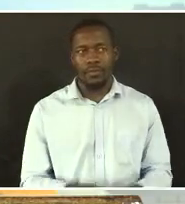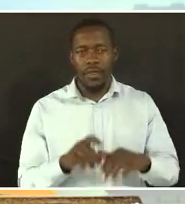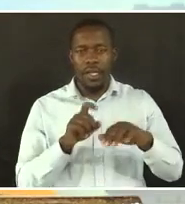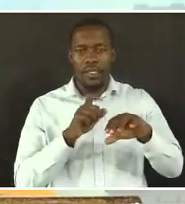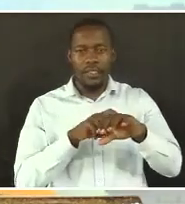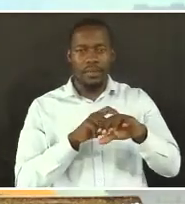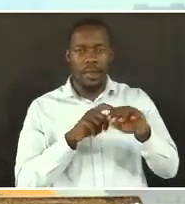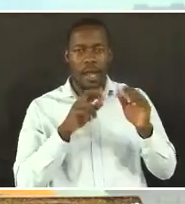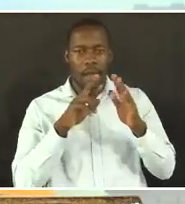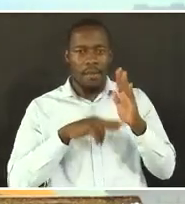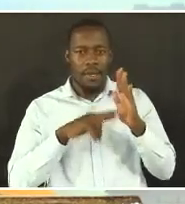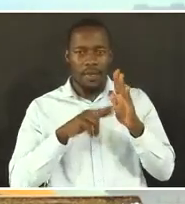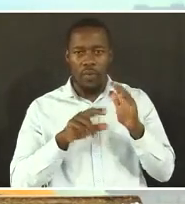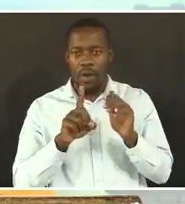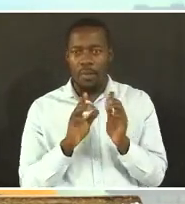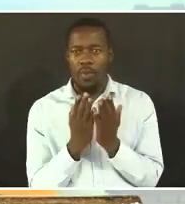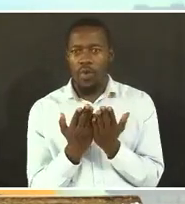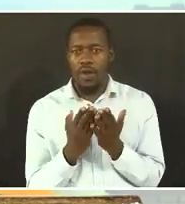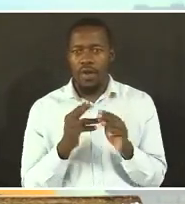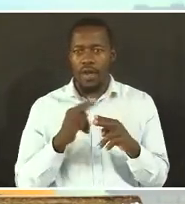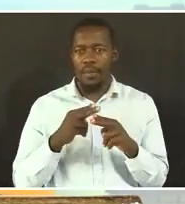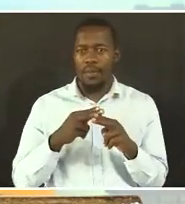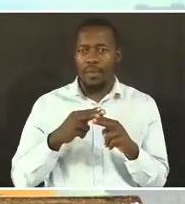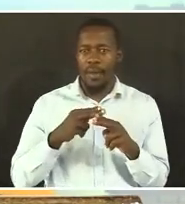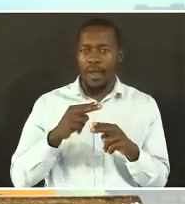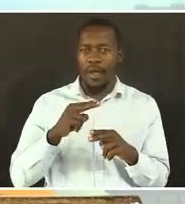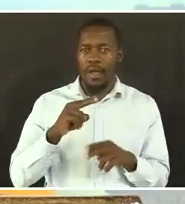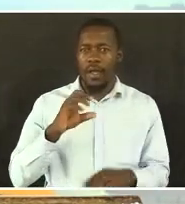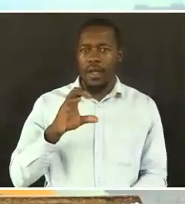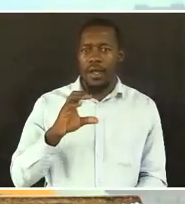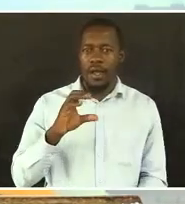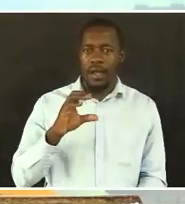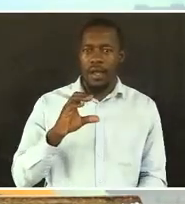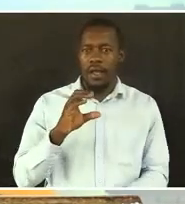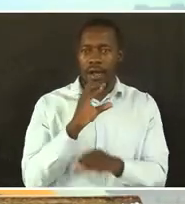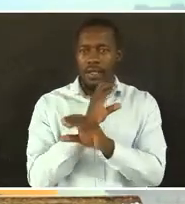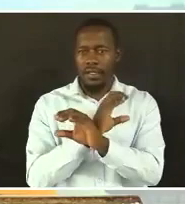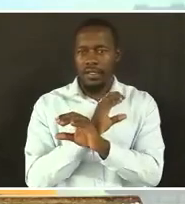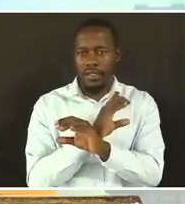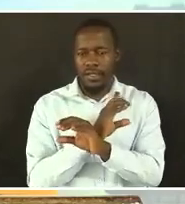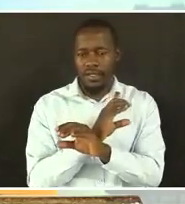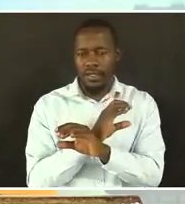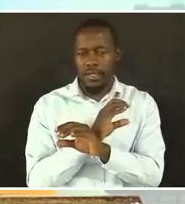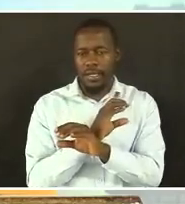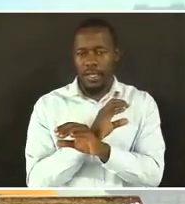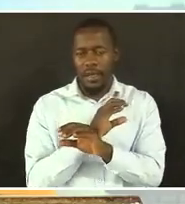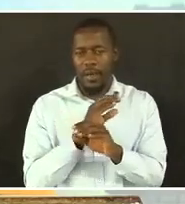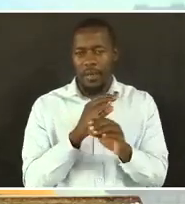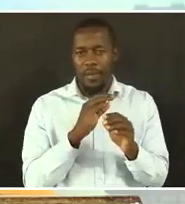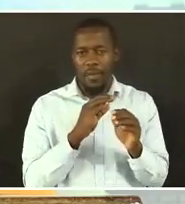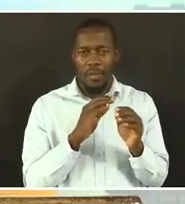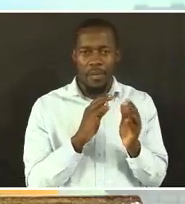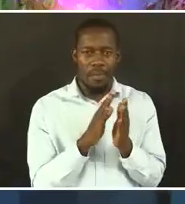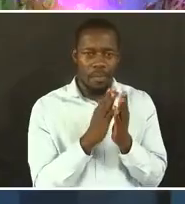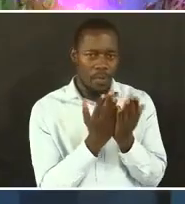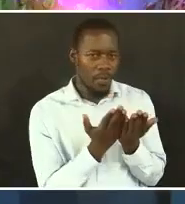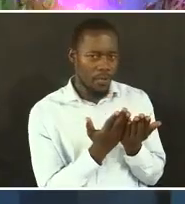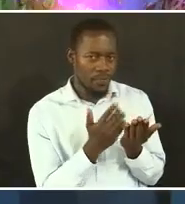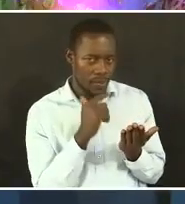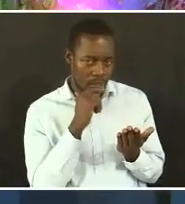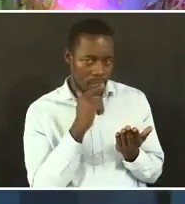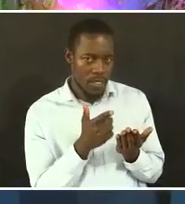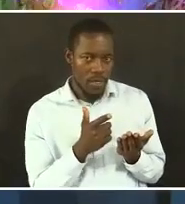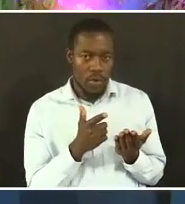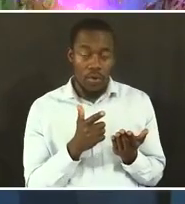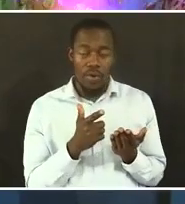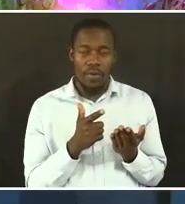Christ's Object Lesson, page 229, paragraph 3, it said, we are not to wait for souls to come to us.